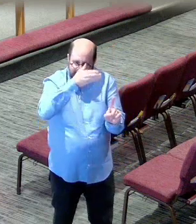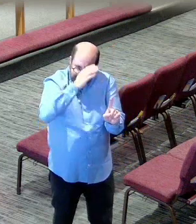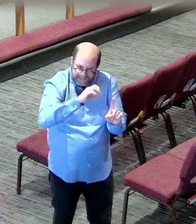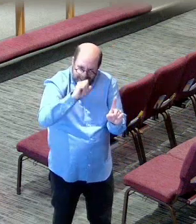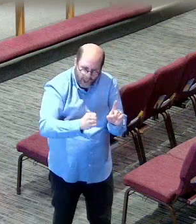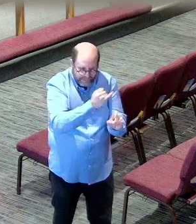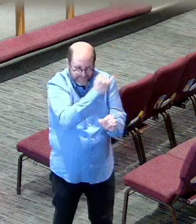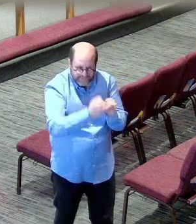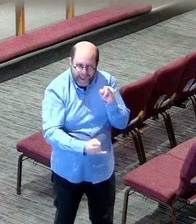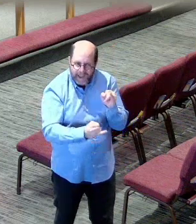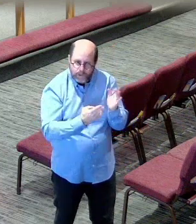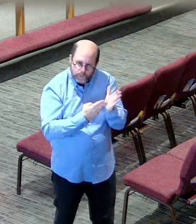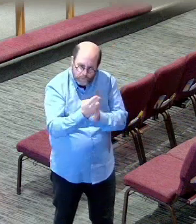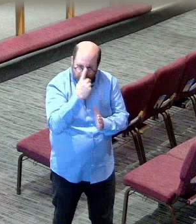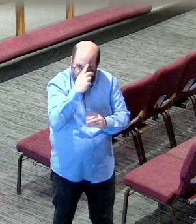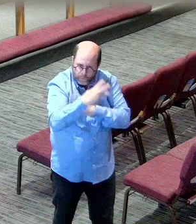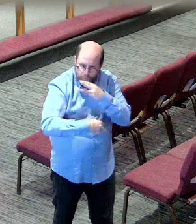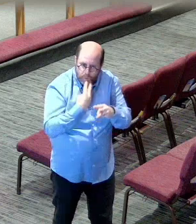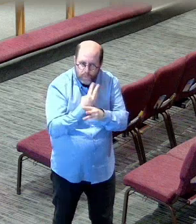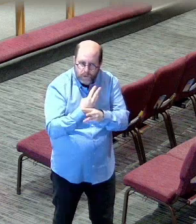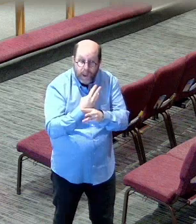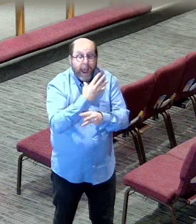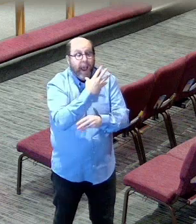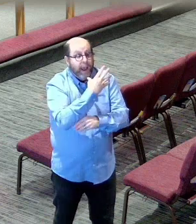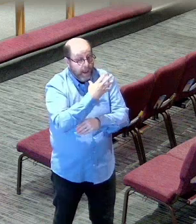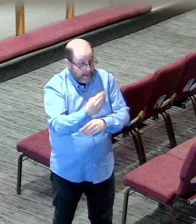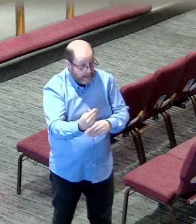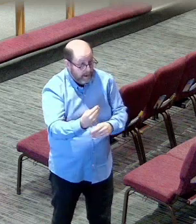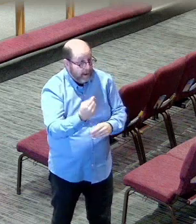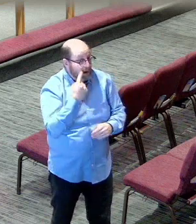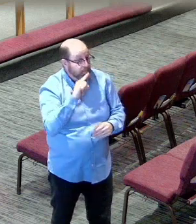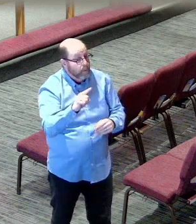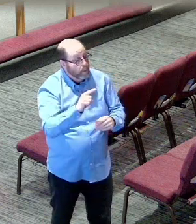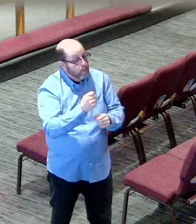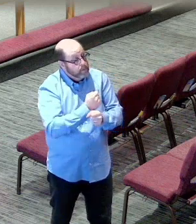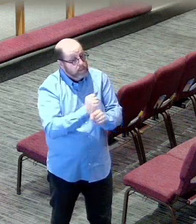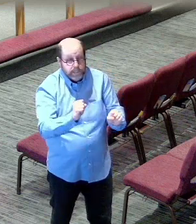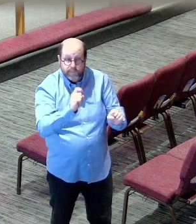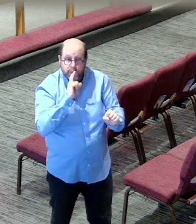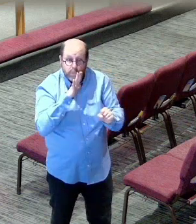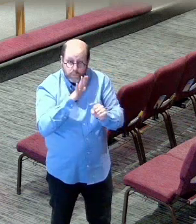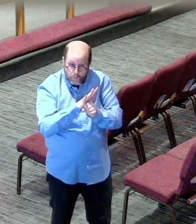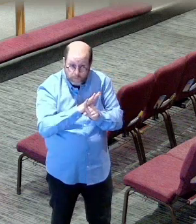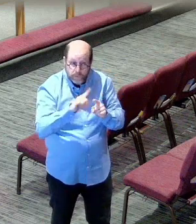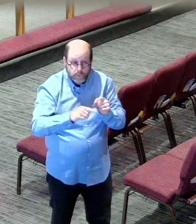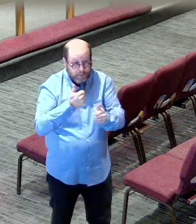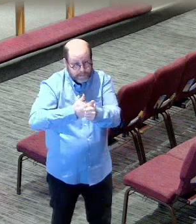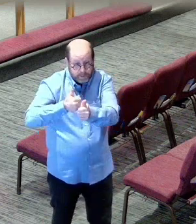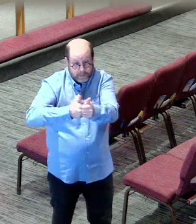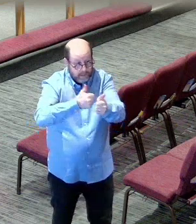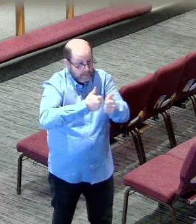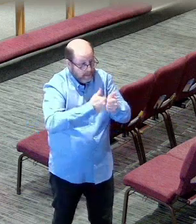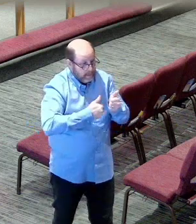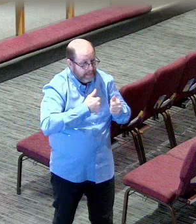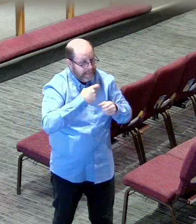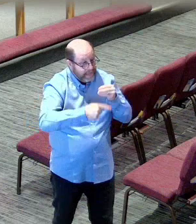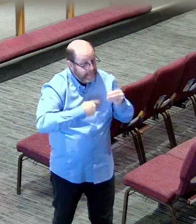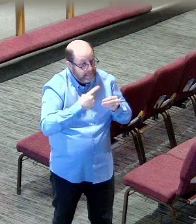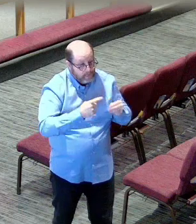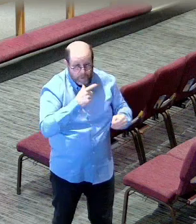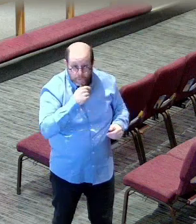truth for the world and for the saving promise to each of us. It's all about